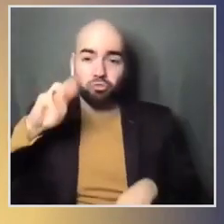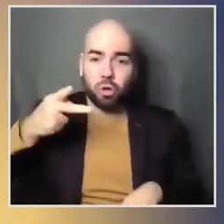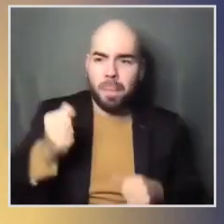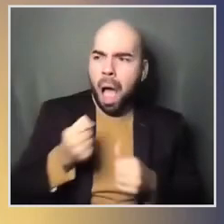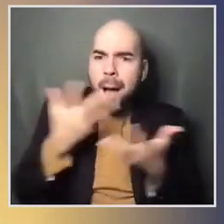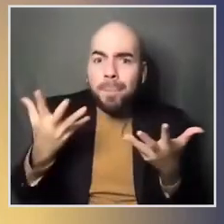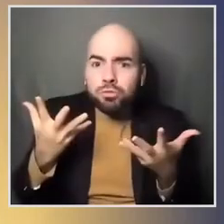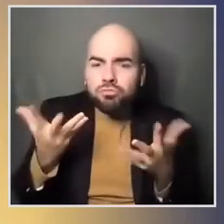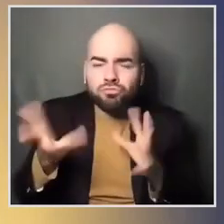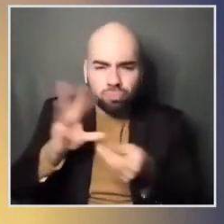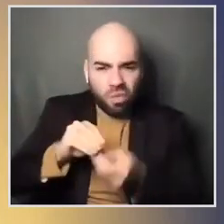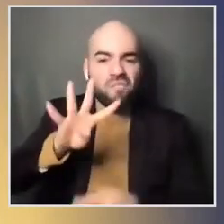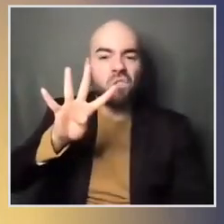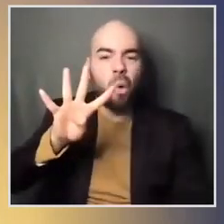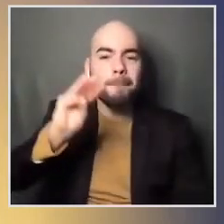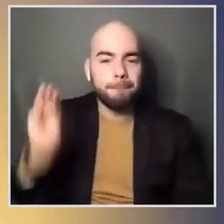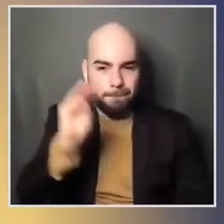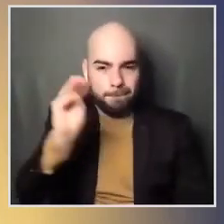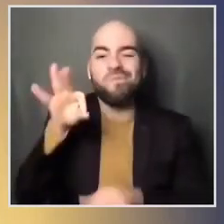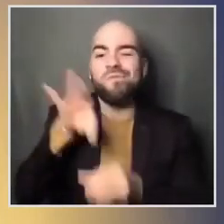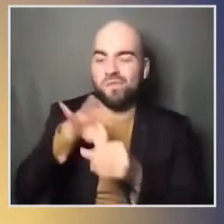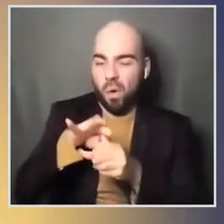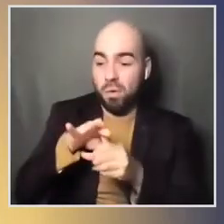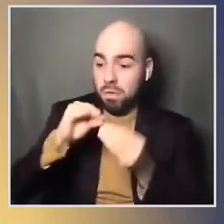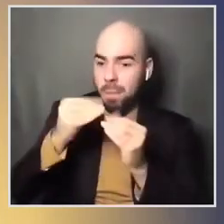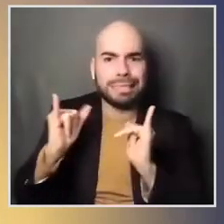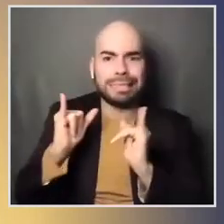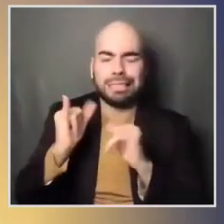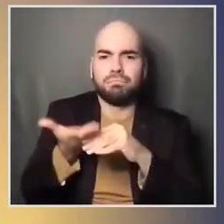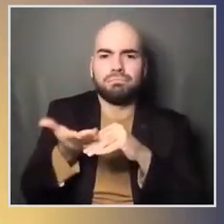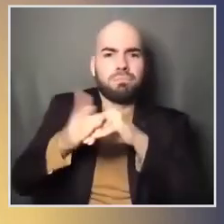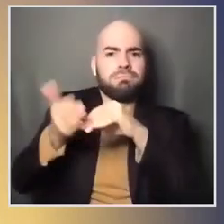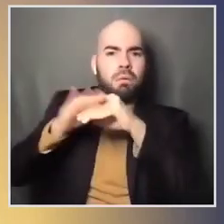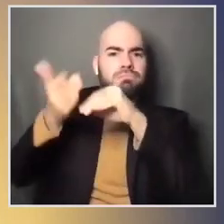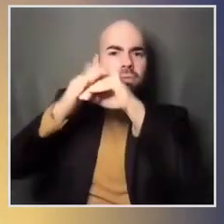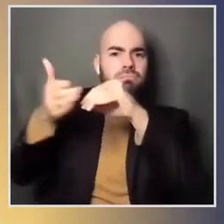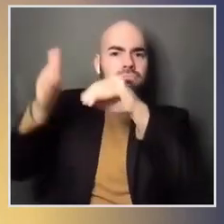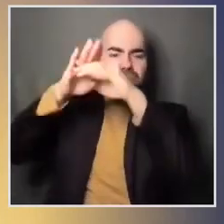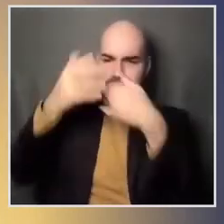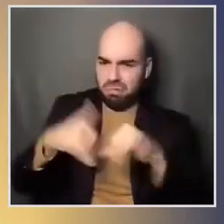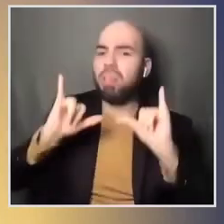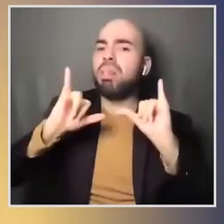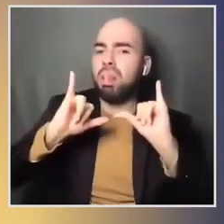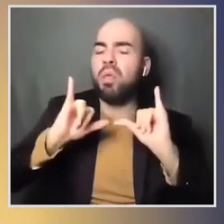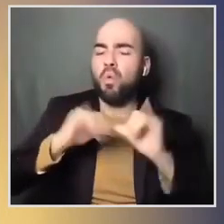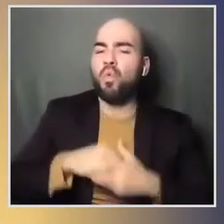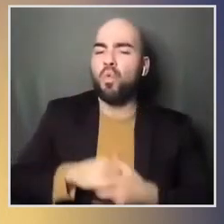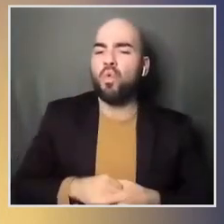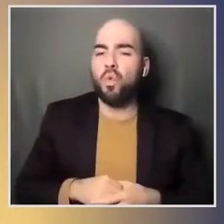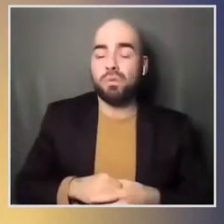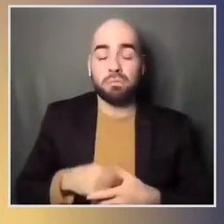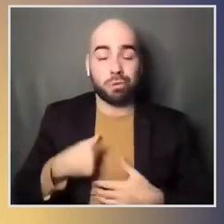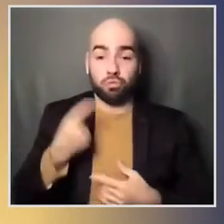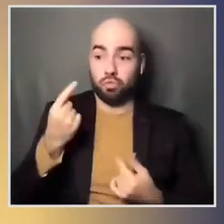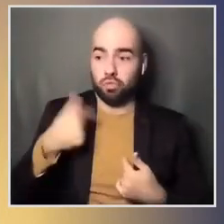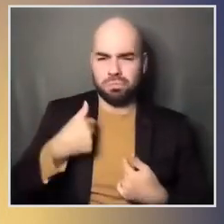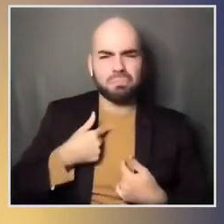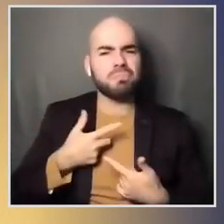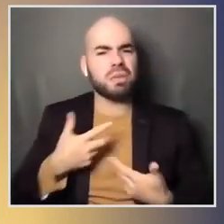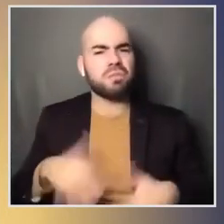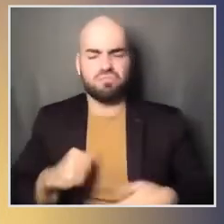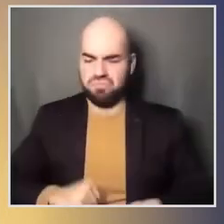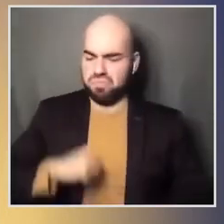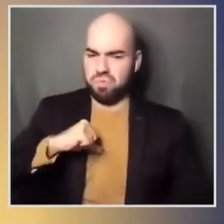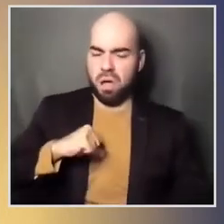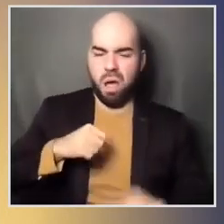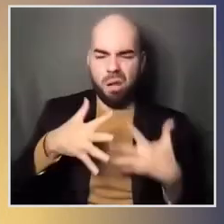margin that's still growing as well. One of the things I'm especially proud of is how well we've done across America. And we're